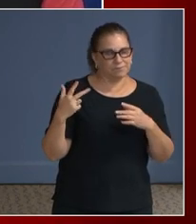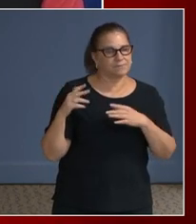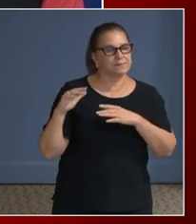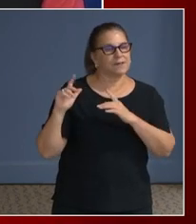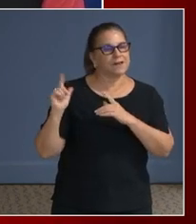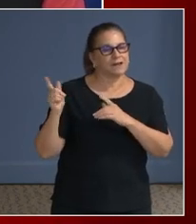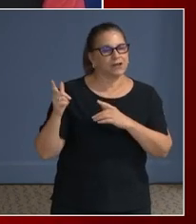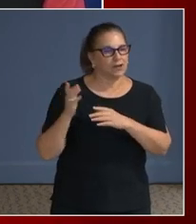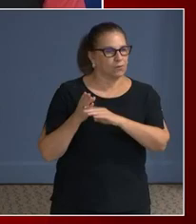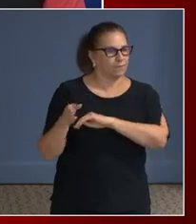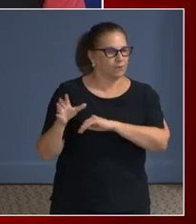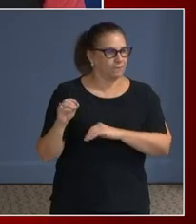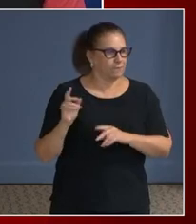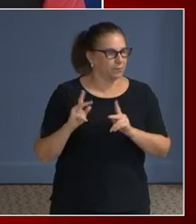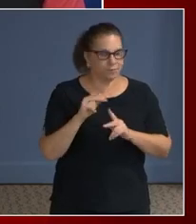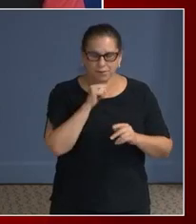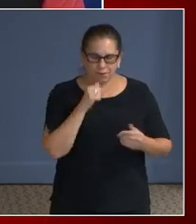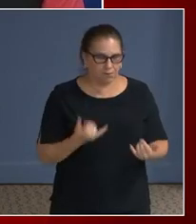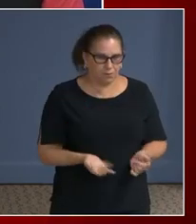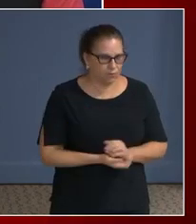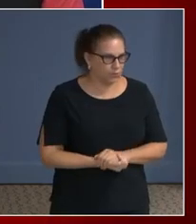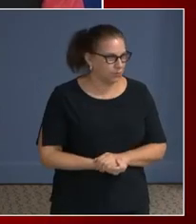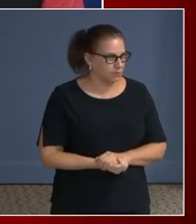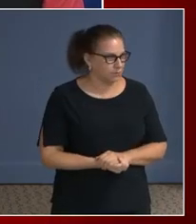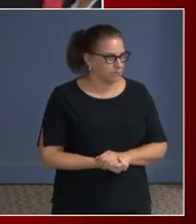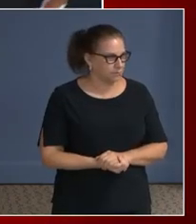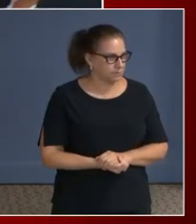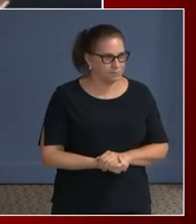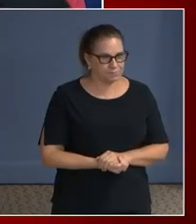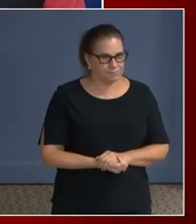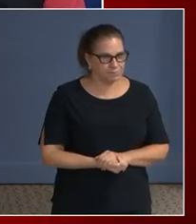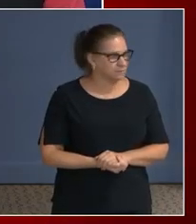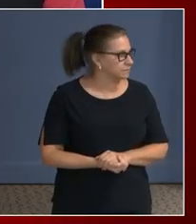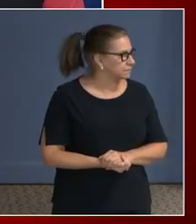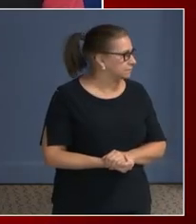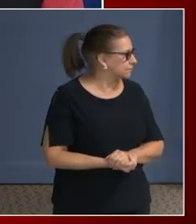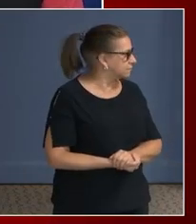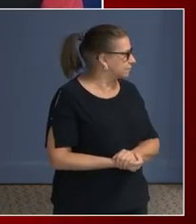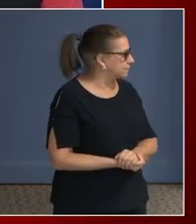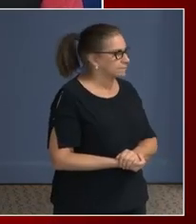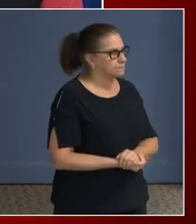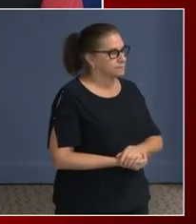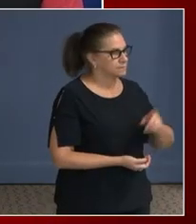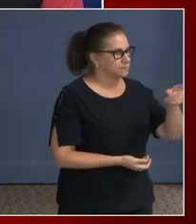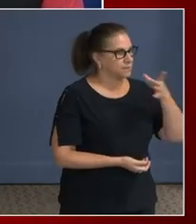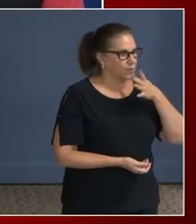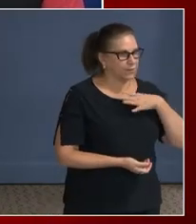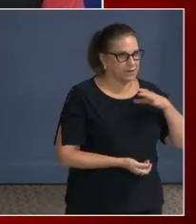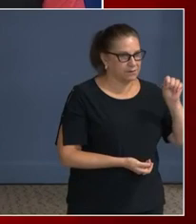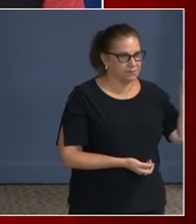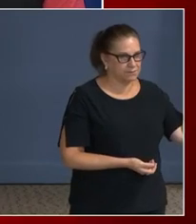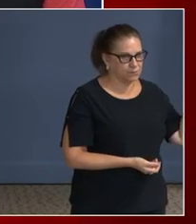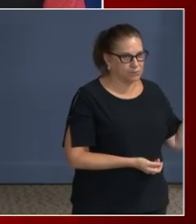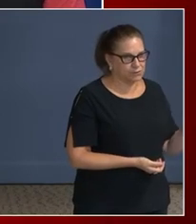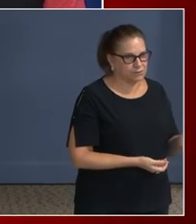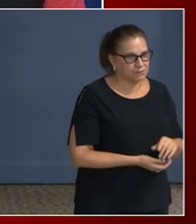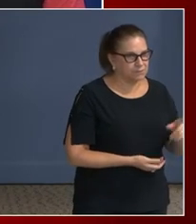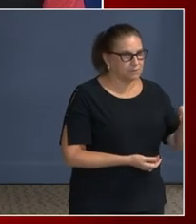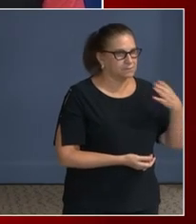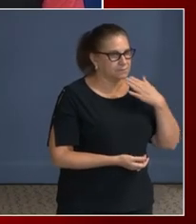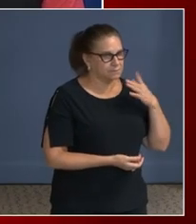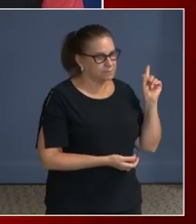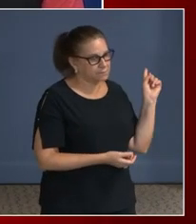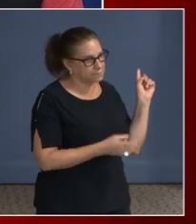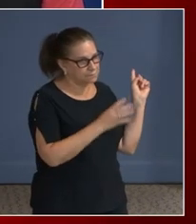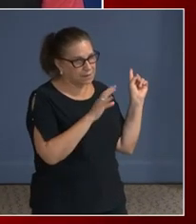two. Thank you. Okay, any other questions? Okay, Stephanie? Dr. Nesbitt just spoke of the importance of how